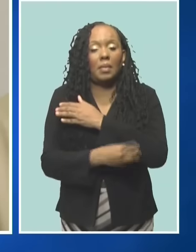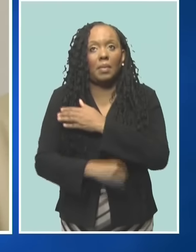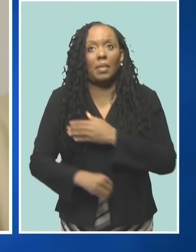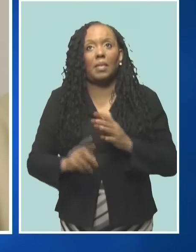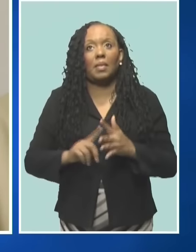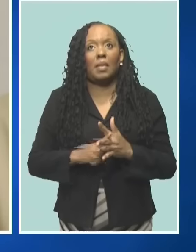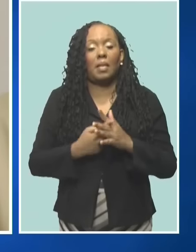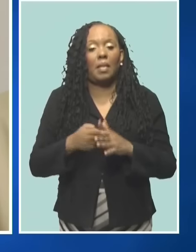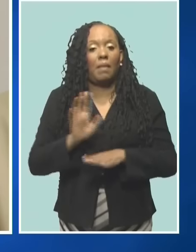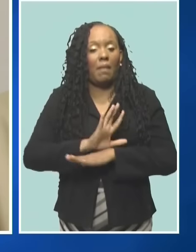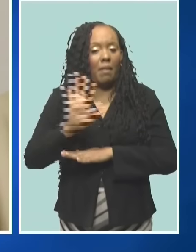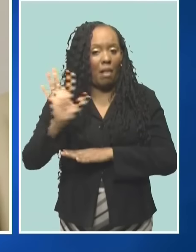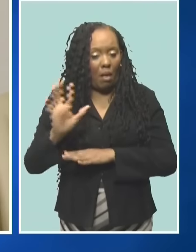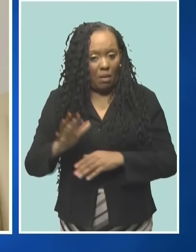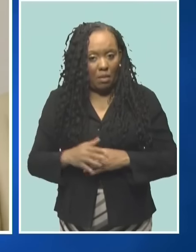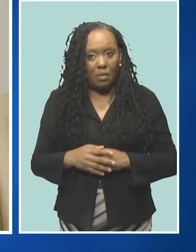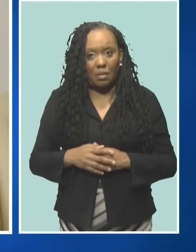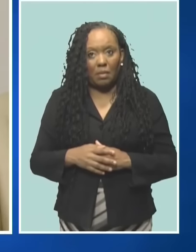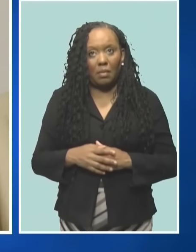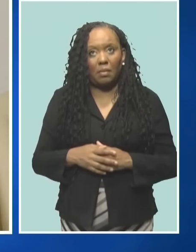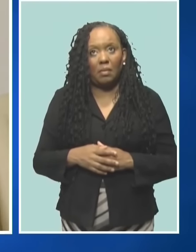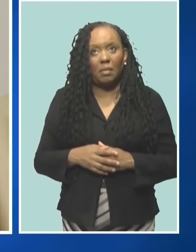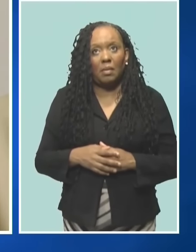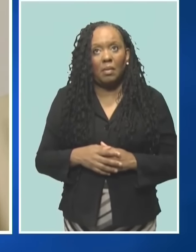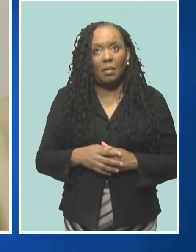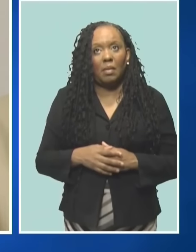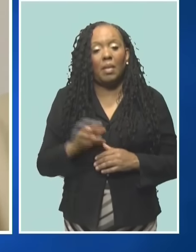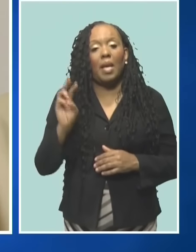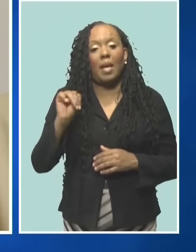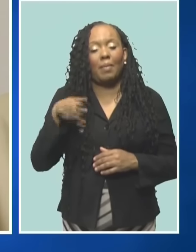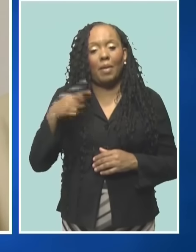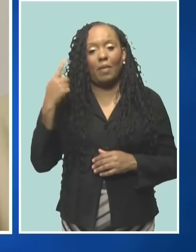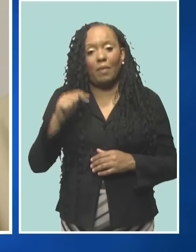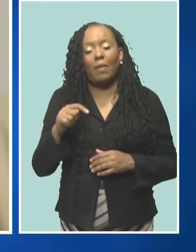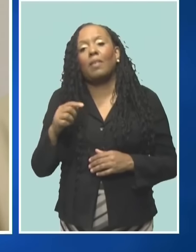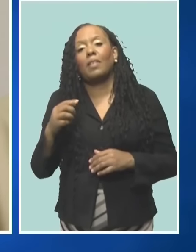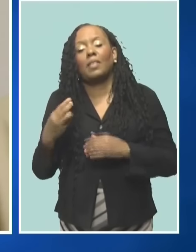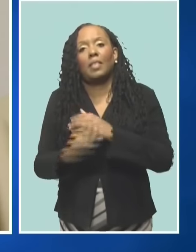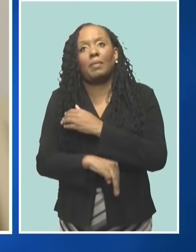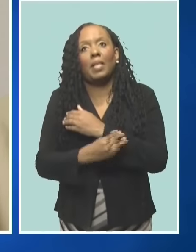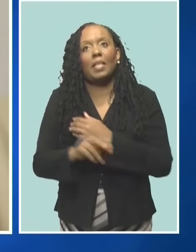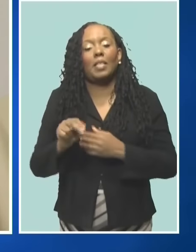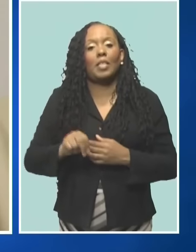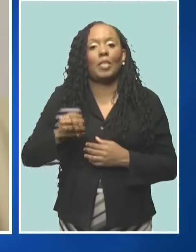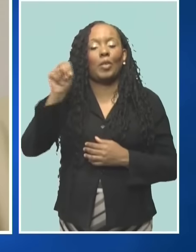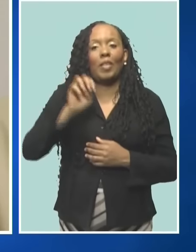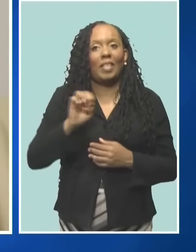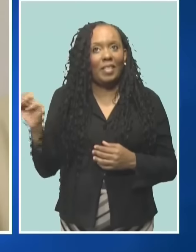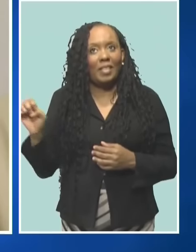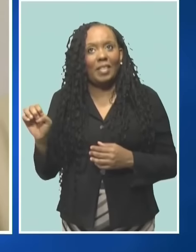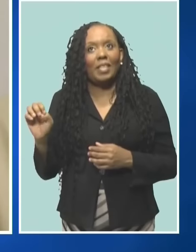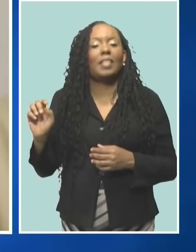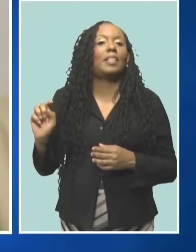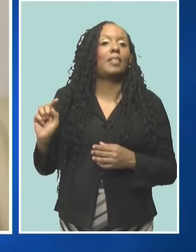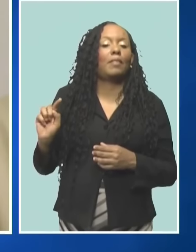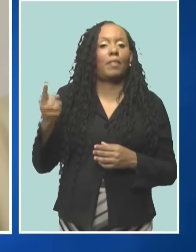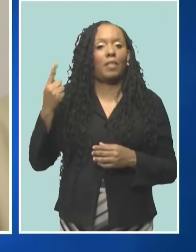this evening, and that the Member of Parliament for St. Michael Northeast is the first complainant. And I ain't